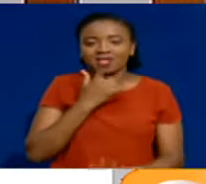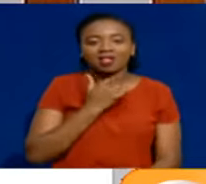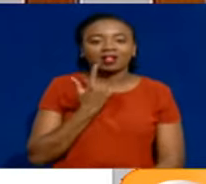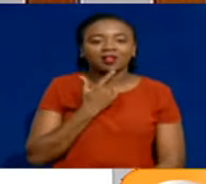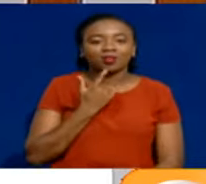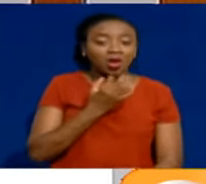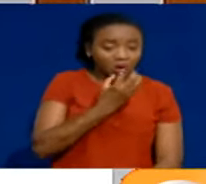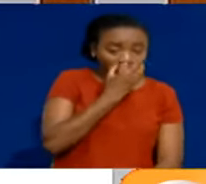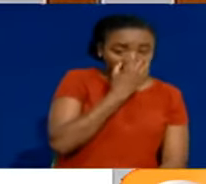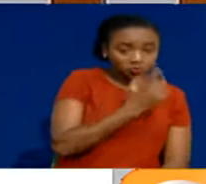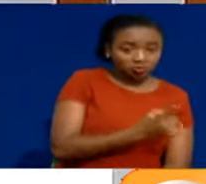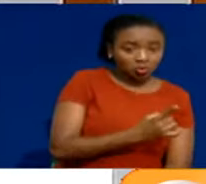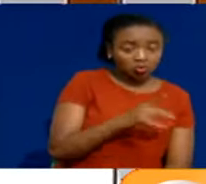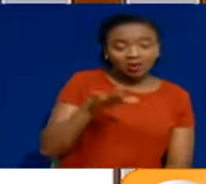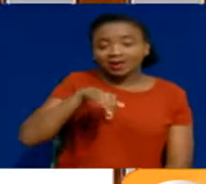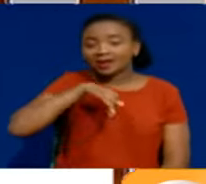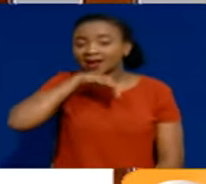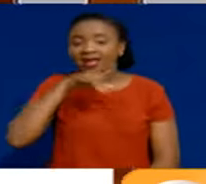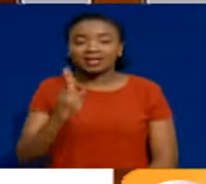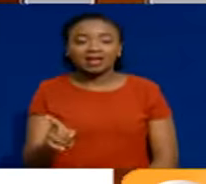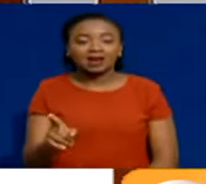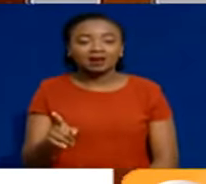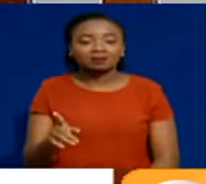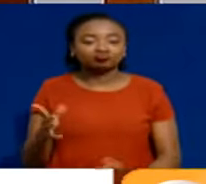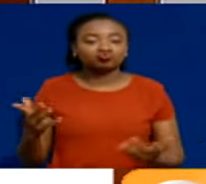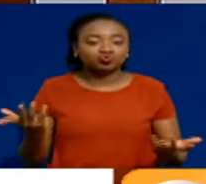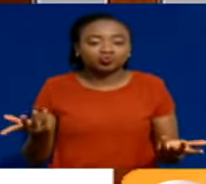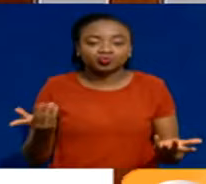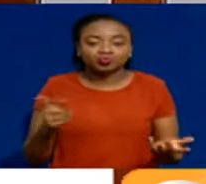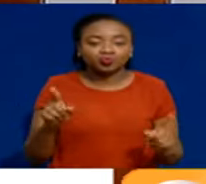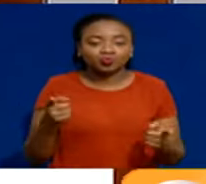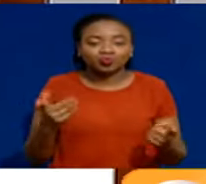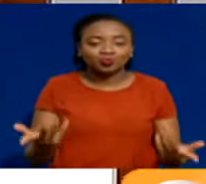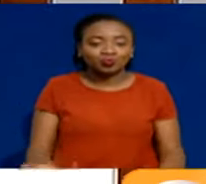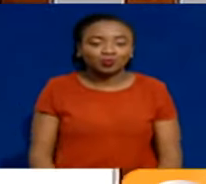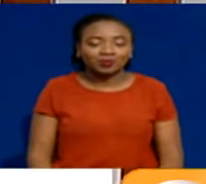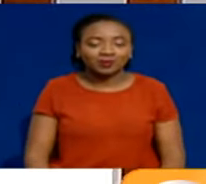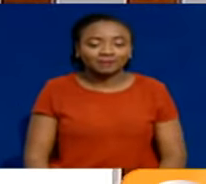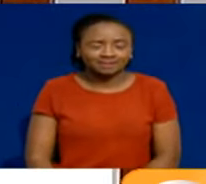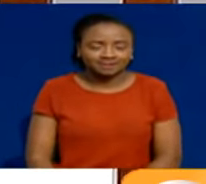Kenya, will be safe in 2022.